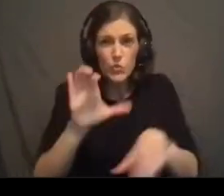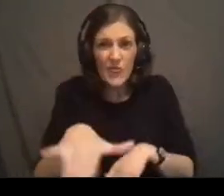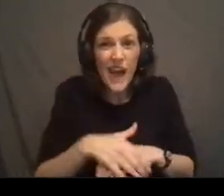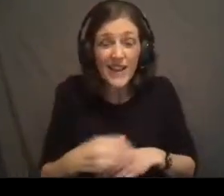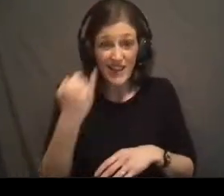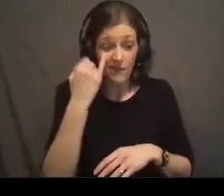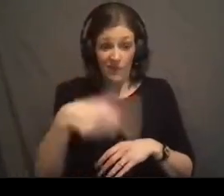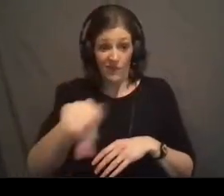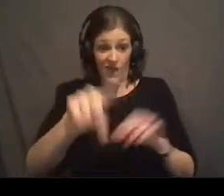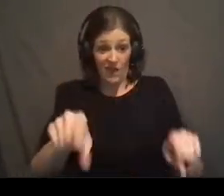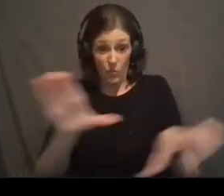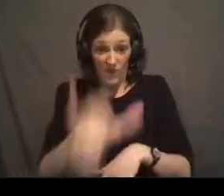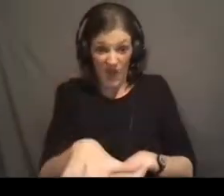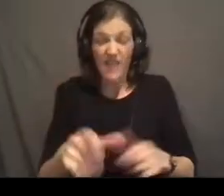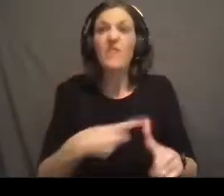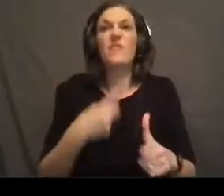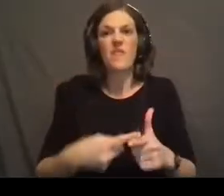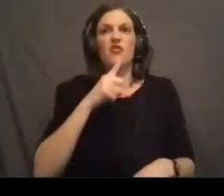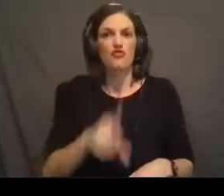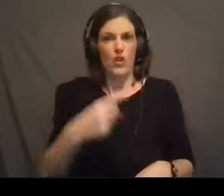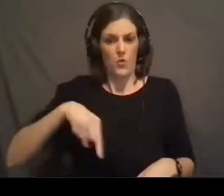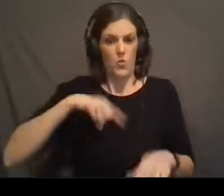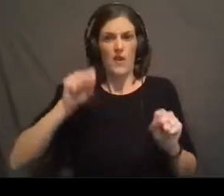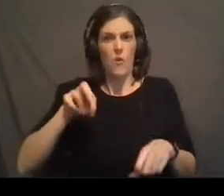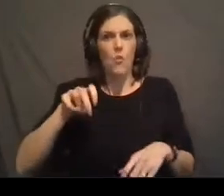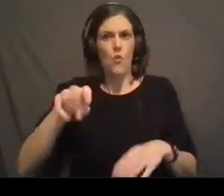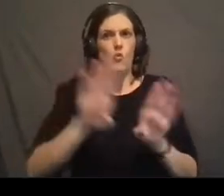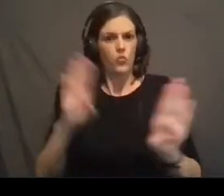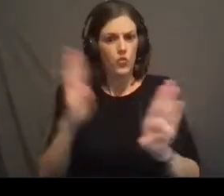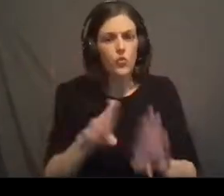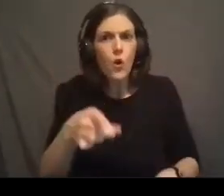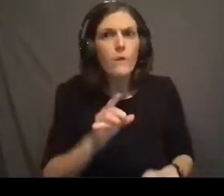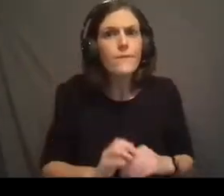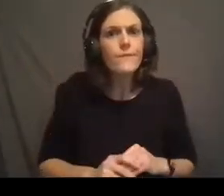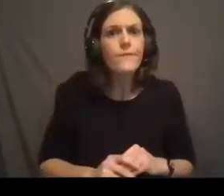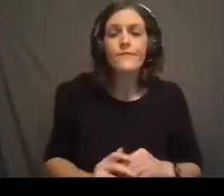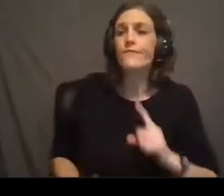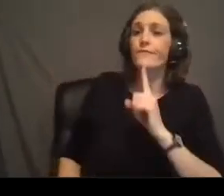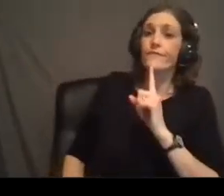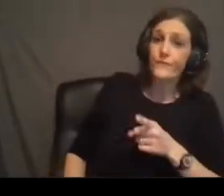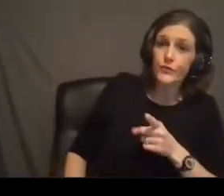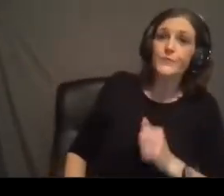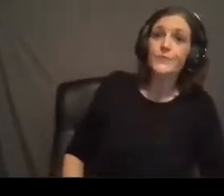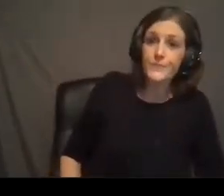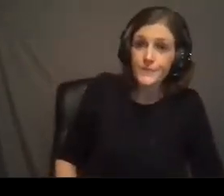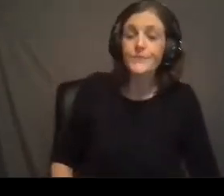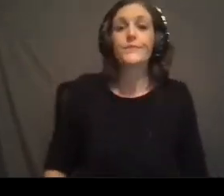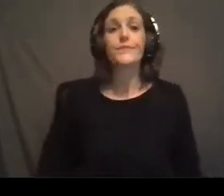they can do that, surely we can walk through this door. True.